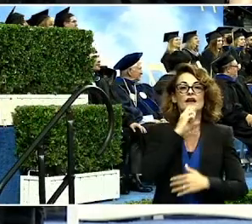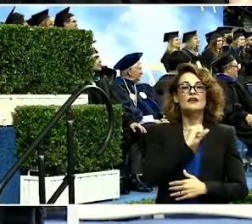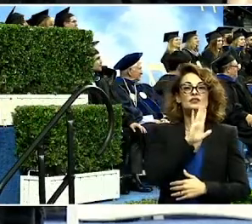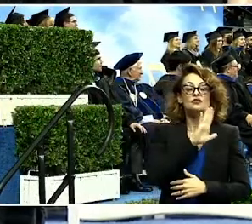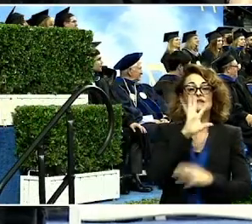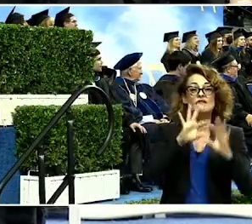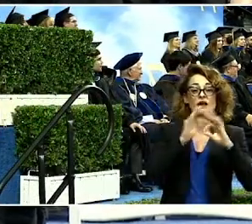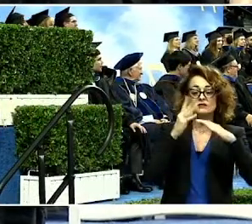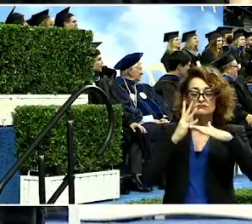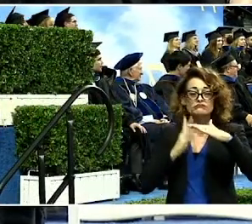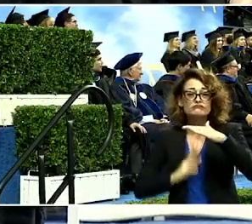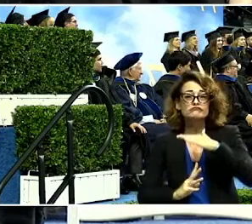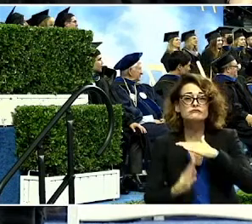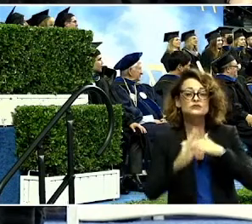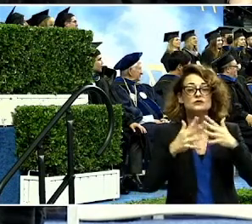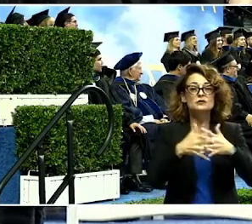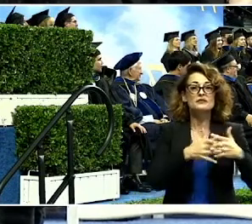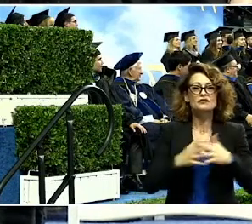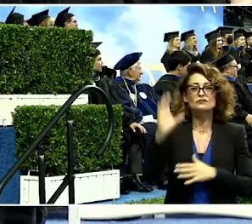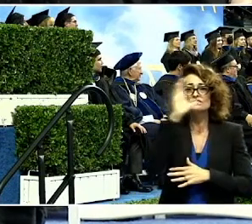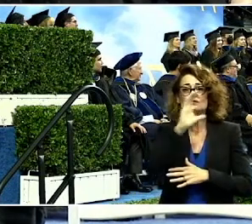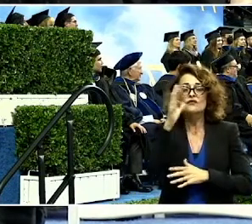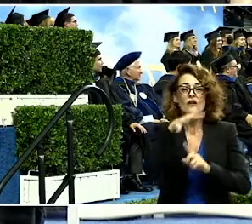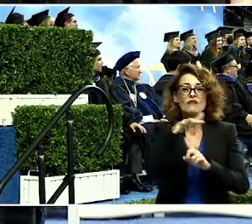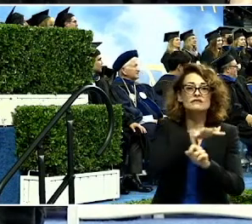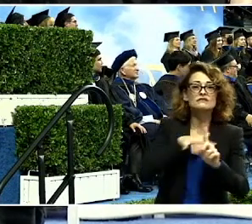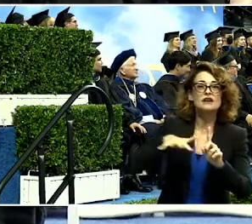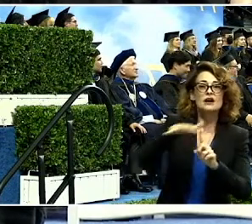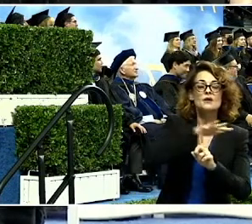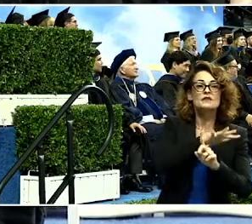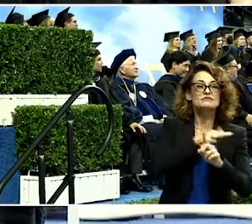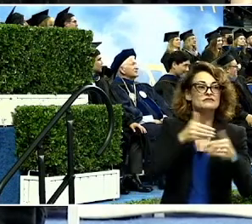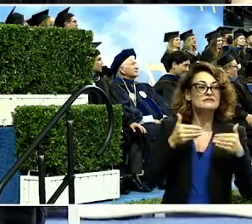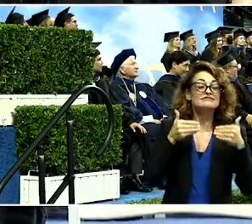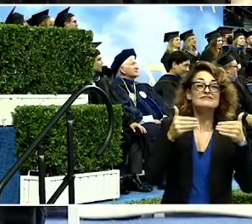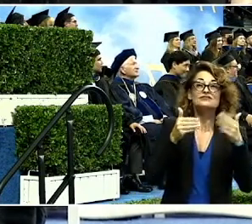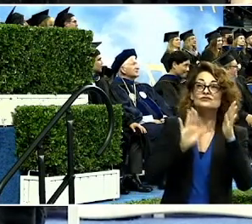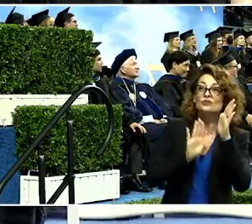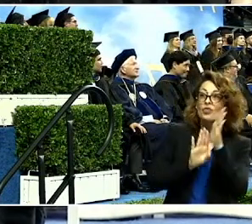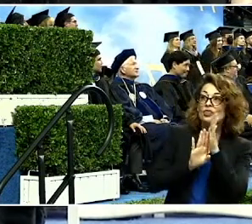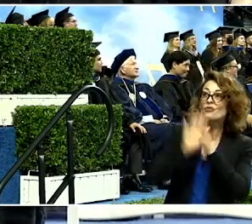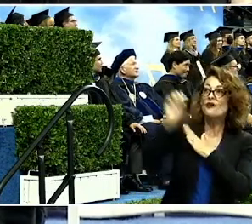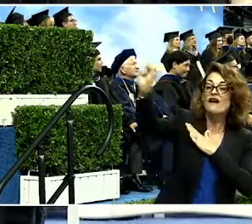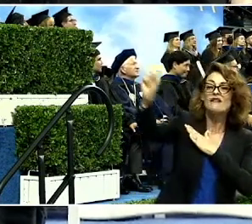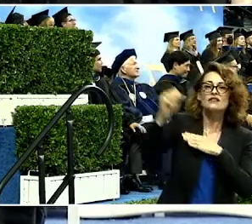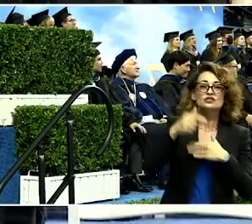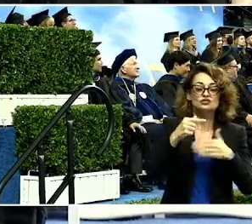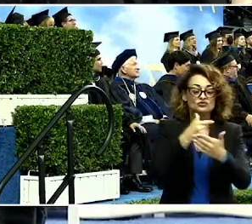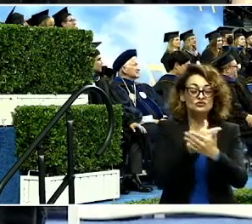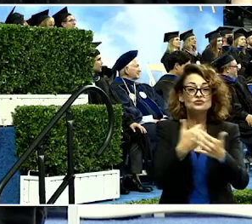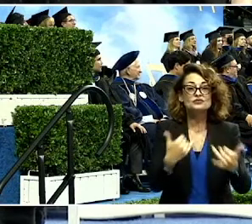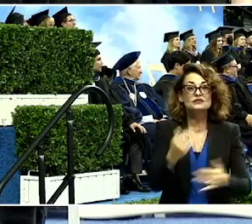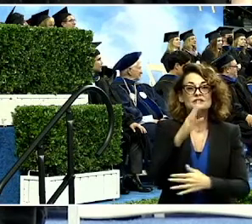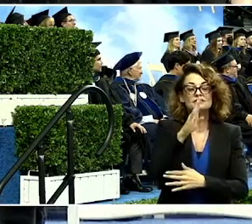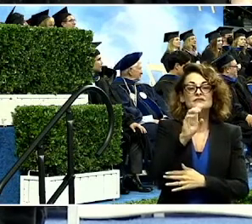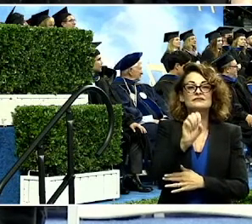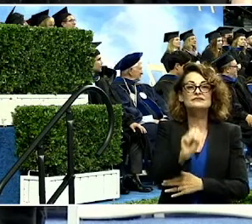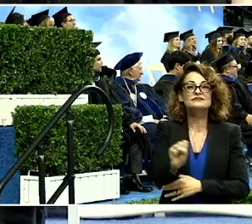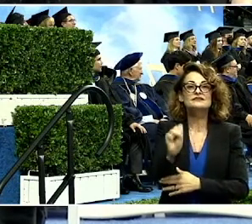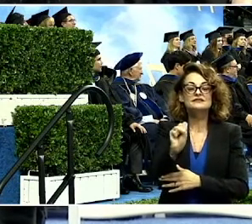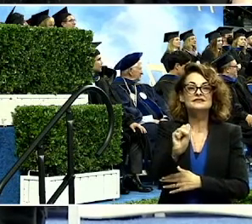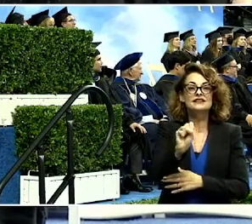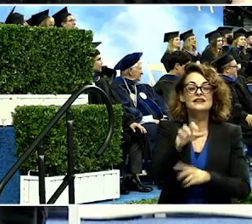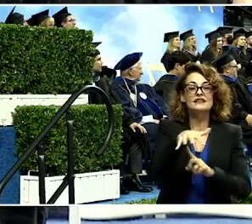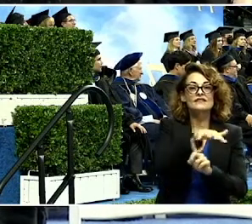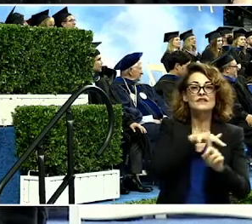America in search of an environment that would allow her to thrive. She graduates today with a Bachelor of Science degree in Environmental